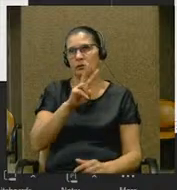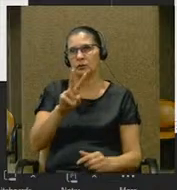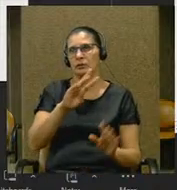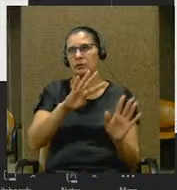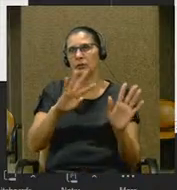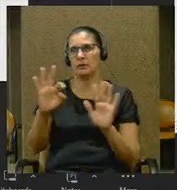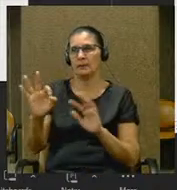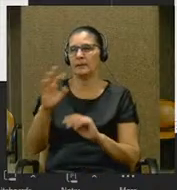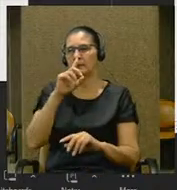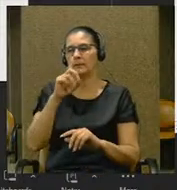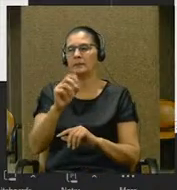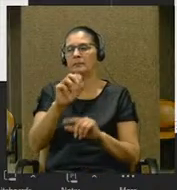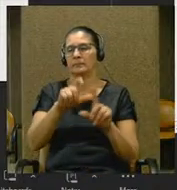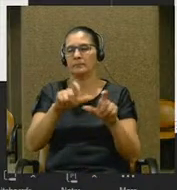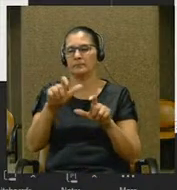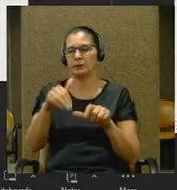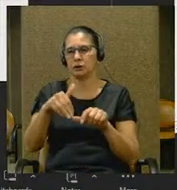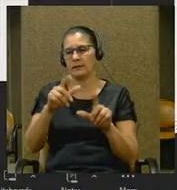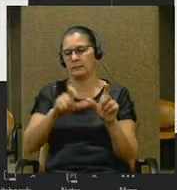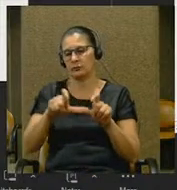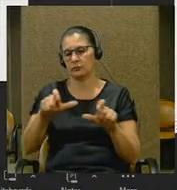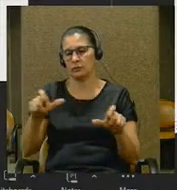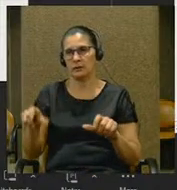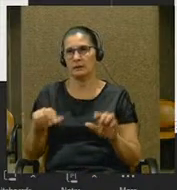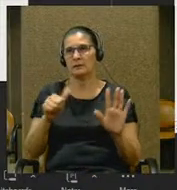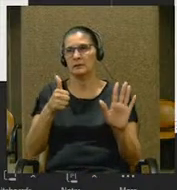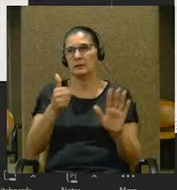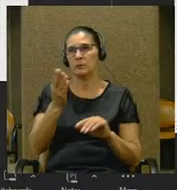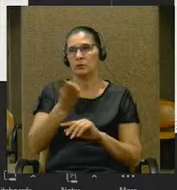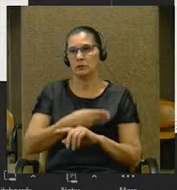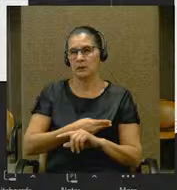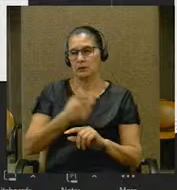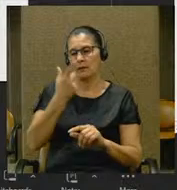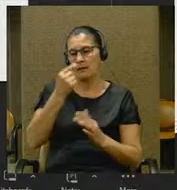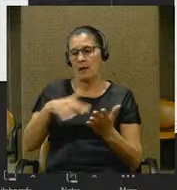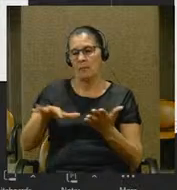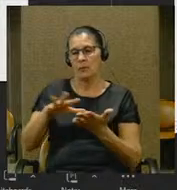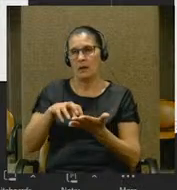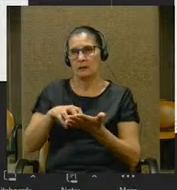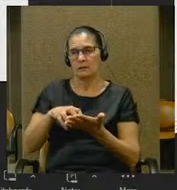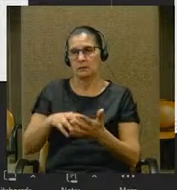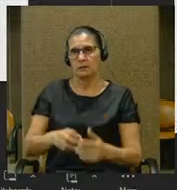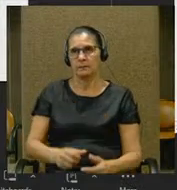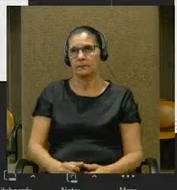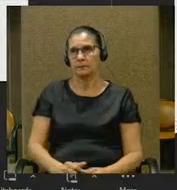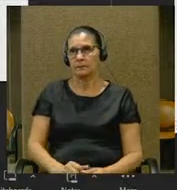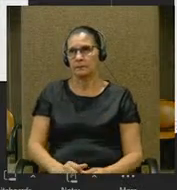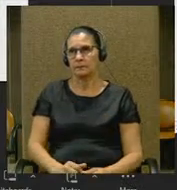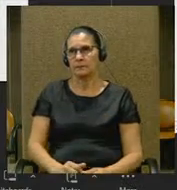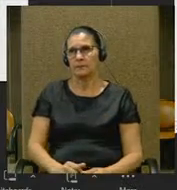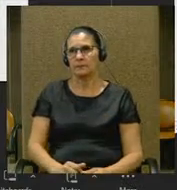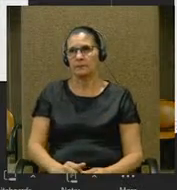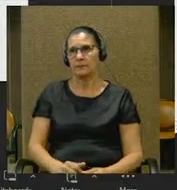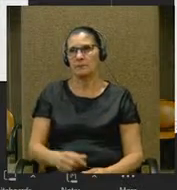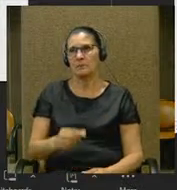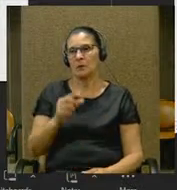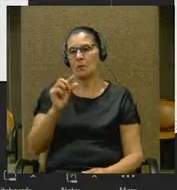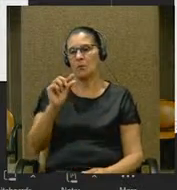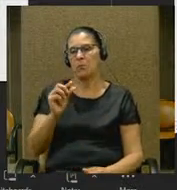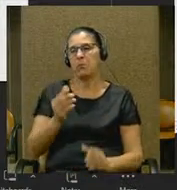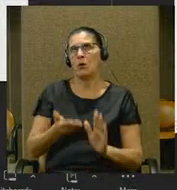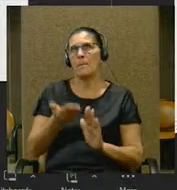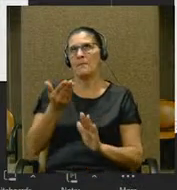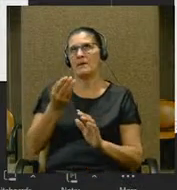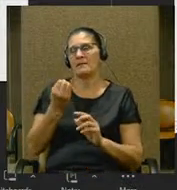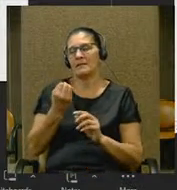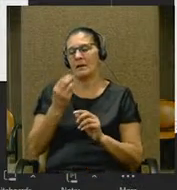the population, 6% of the population. A little larger, I would guess, than Uruguay, and